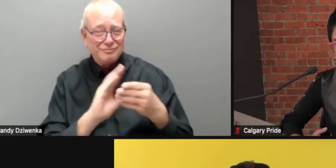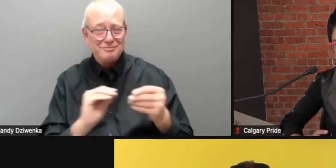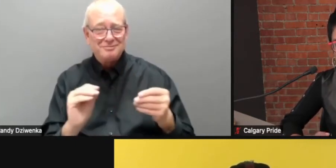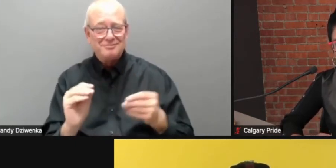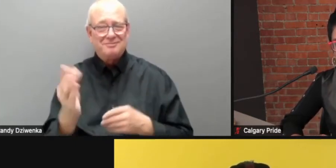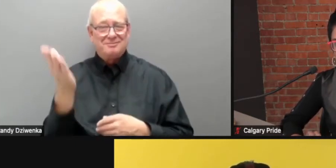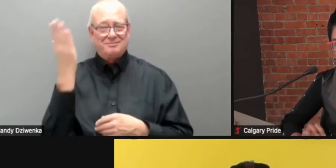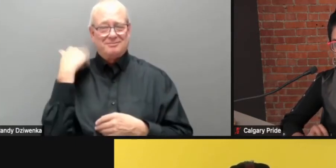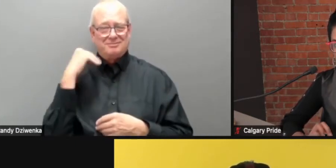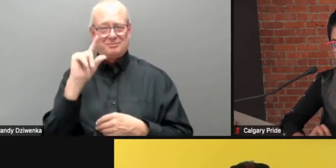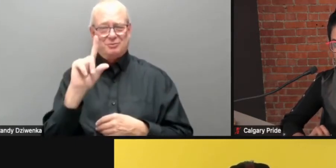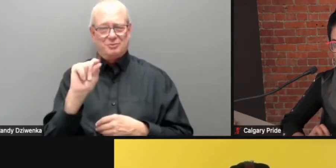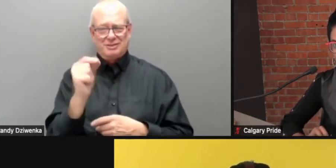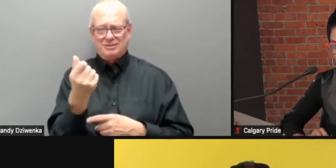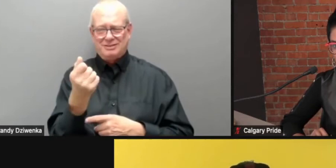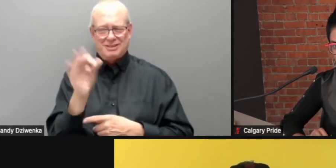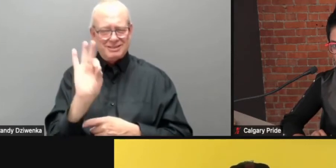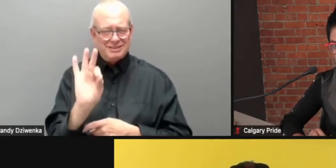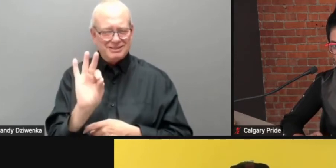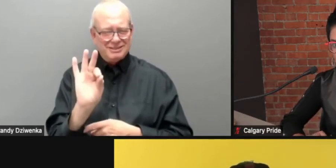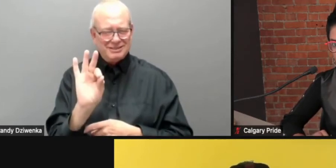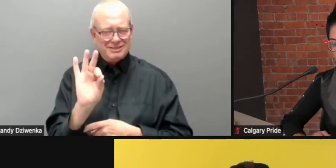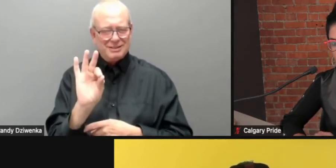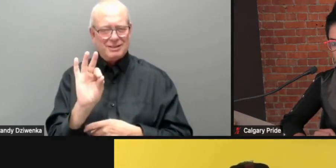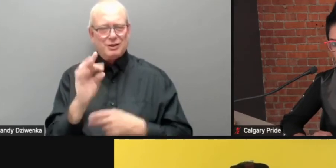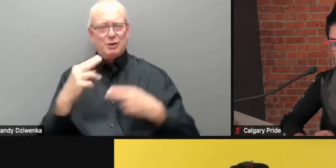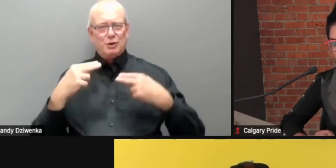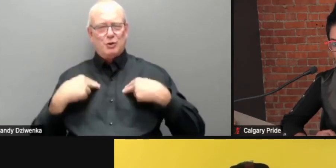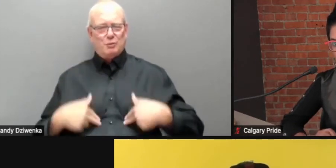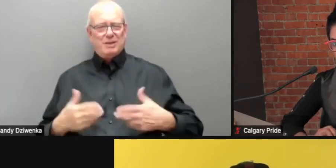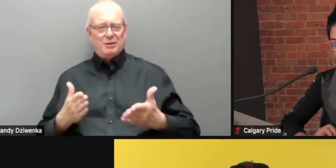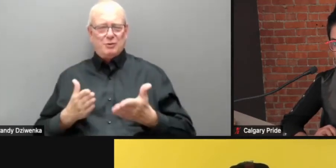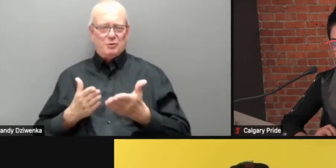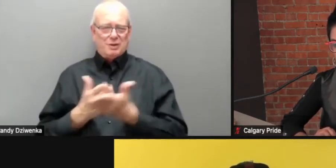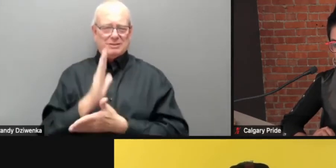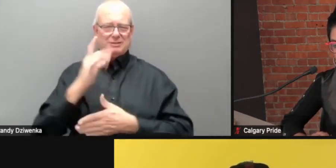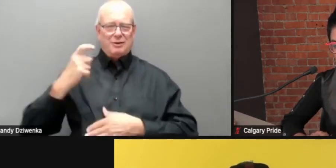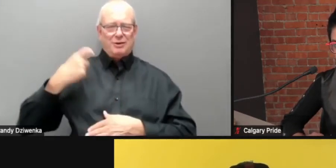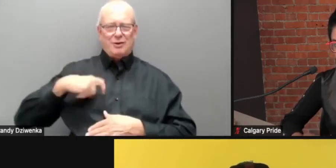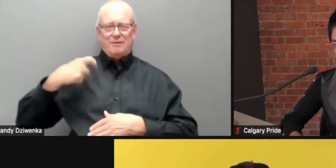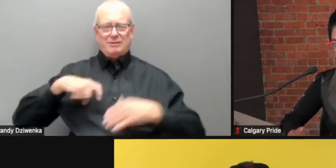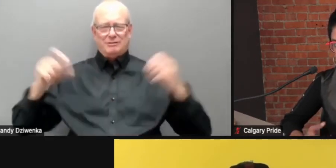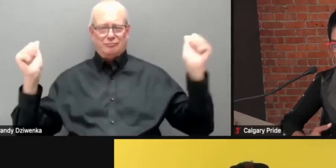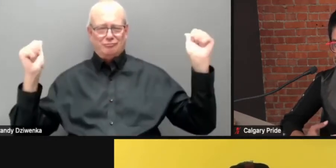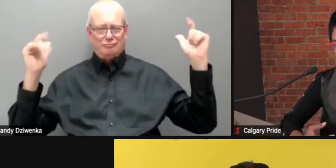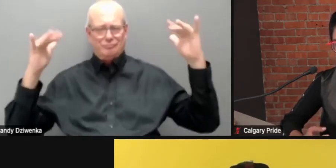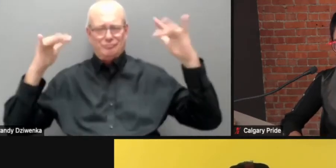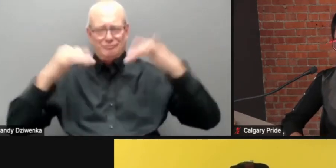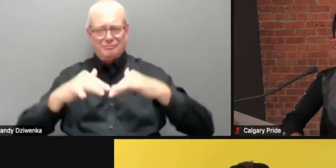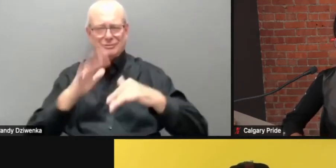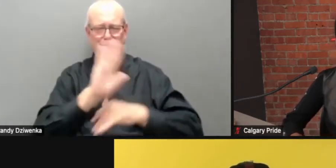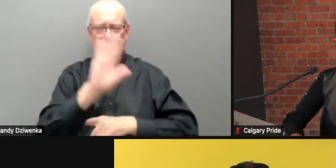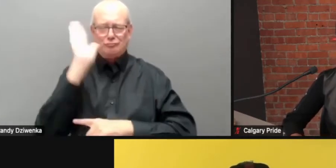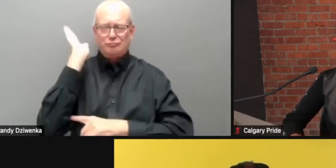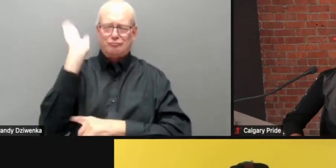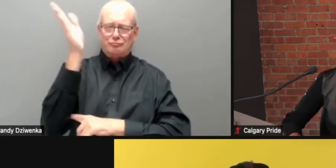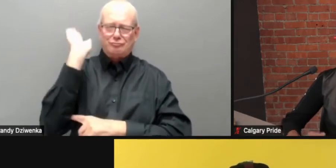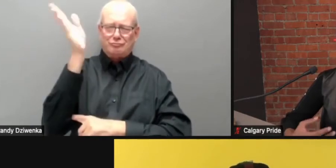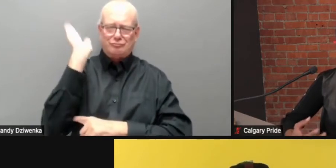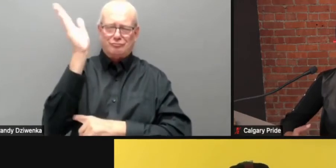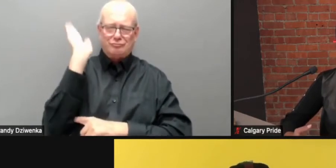heard your story, it was quite powerful for me as well, for someone who is from the South Asian diaspora and lives in Canada, to